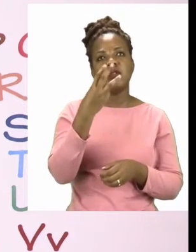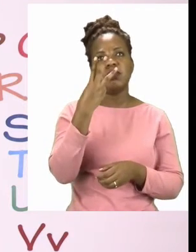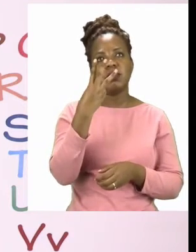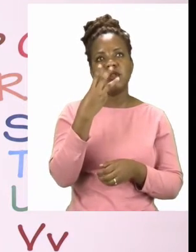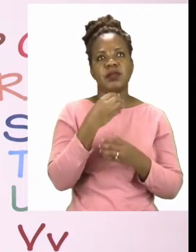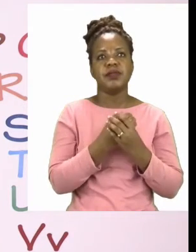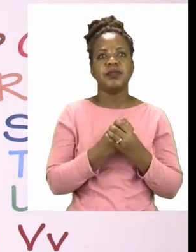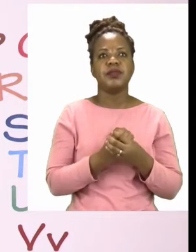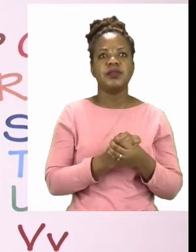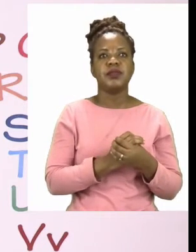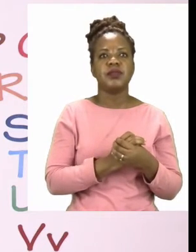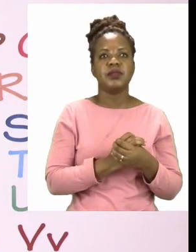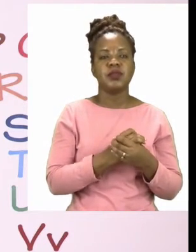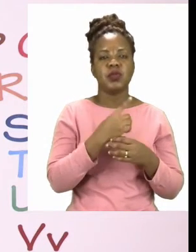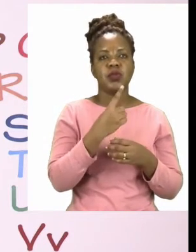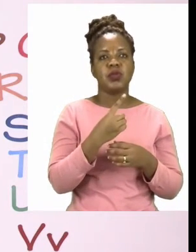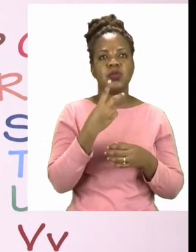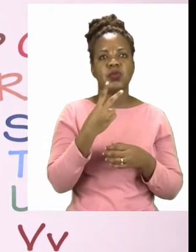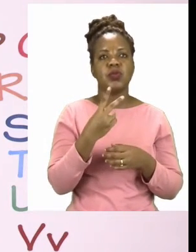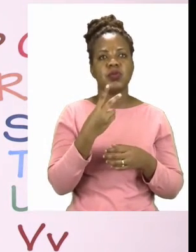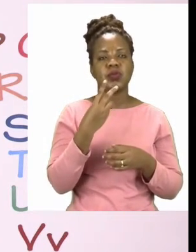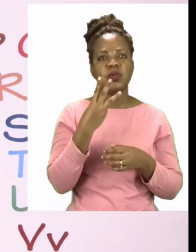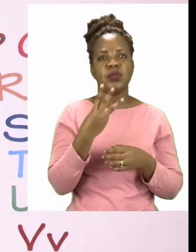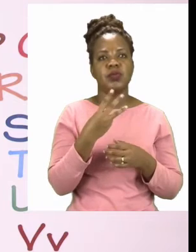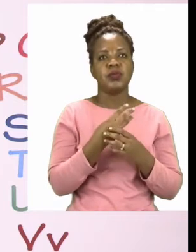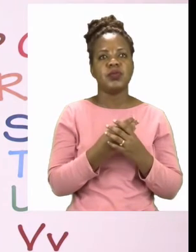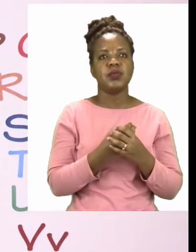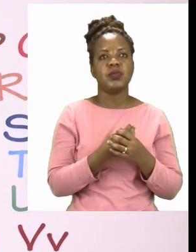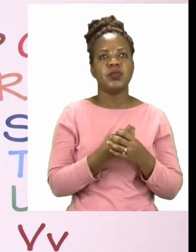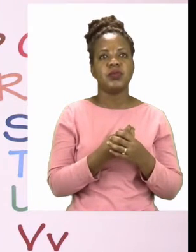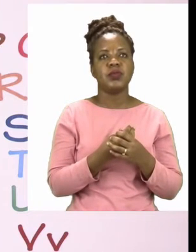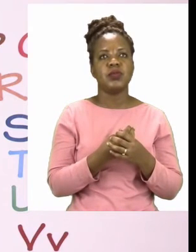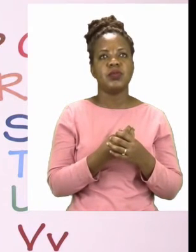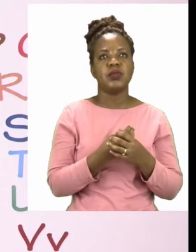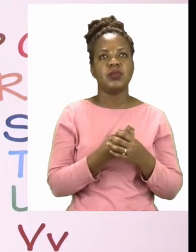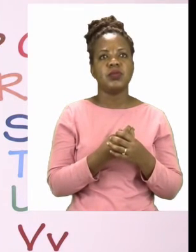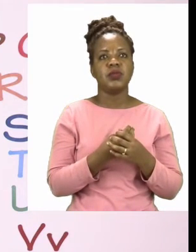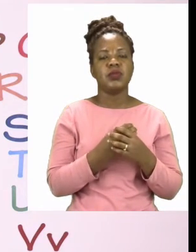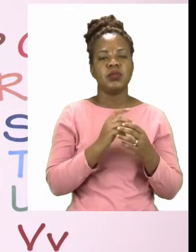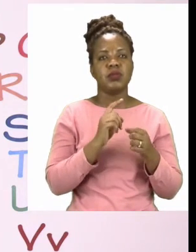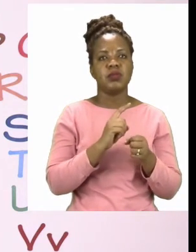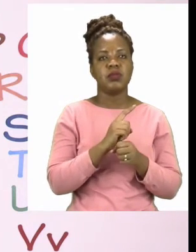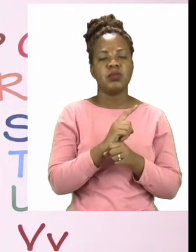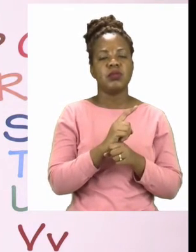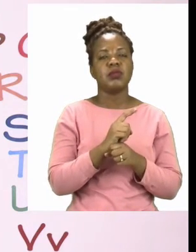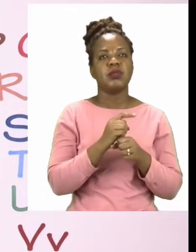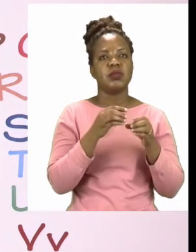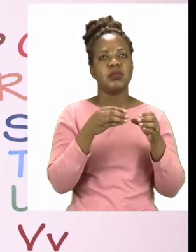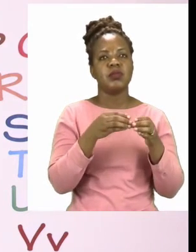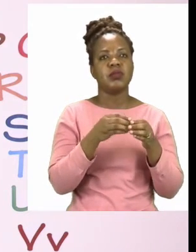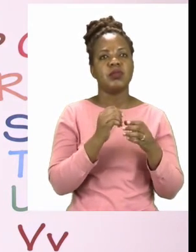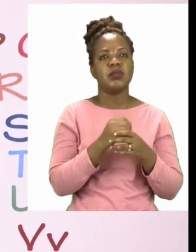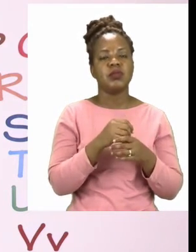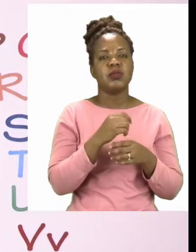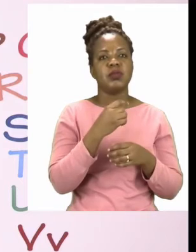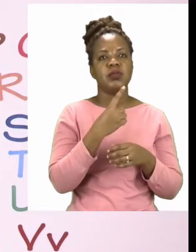taking 3. 1, 2, 3. And this is my first group. Then